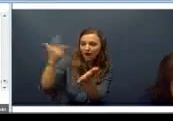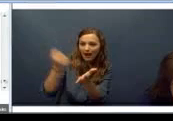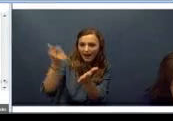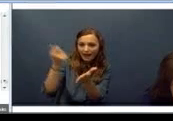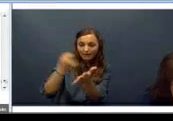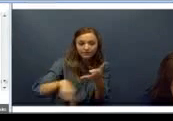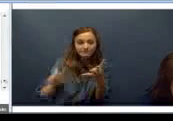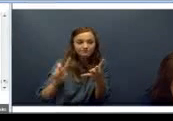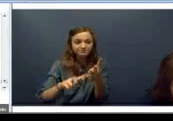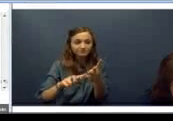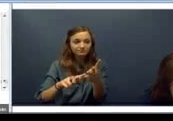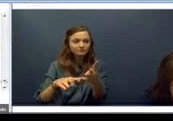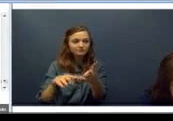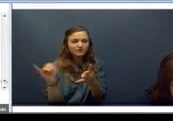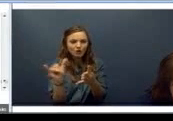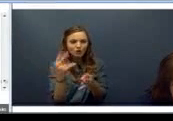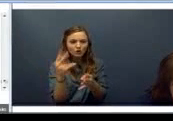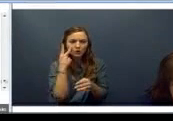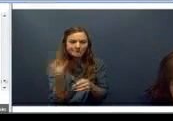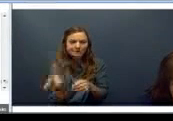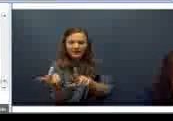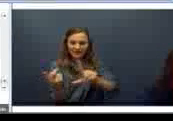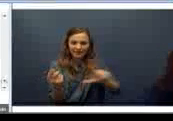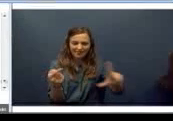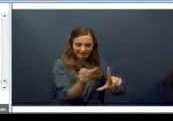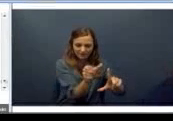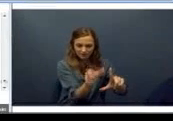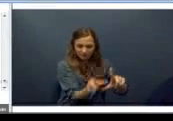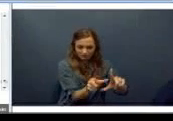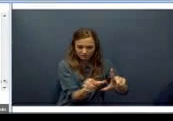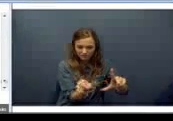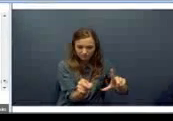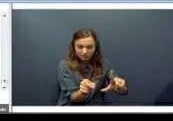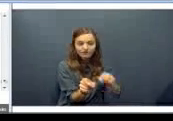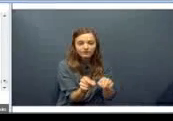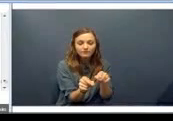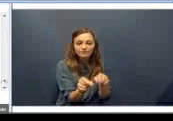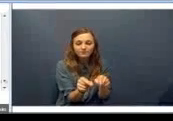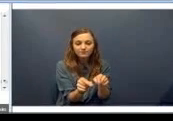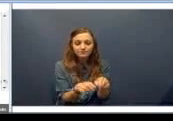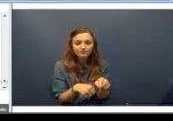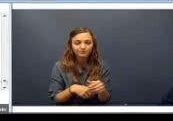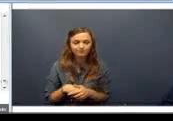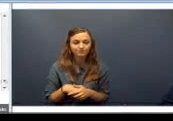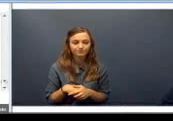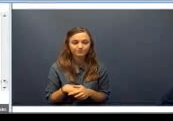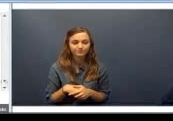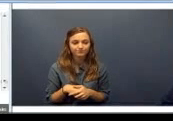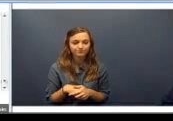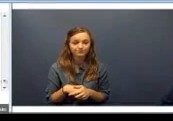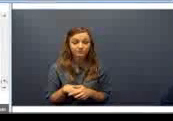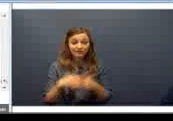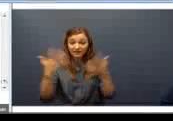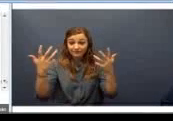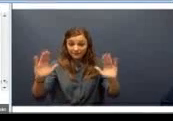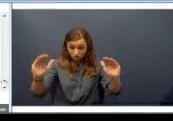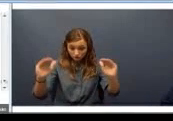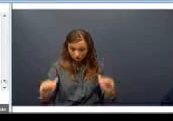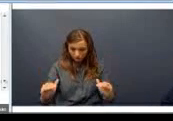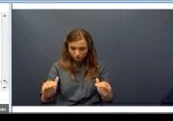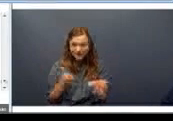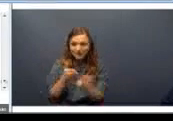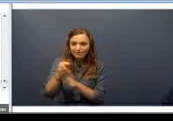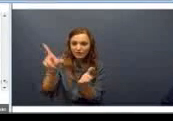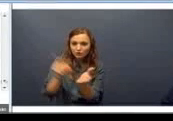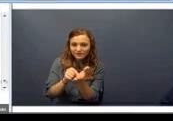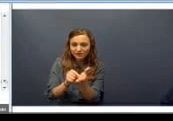that. Number 3 is the sidebar, which goes way down the left-hand side of the page. And then after that